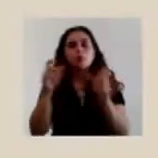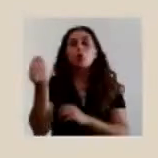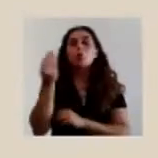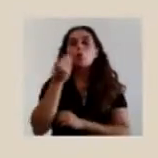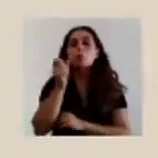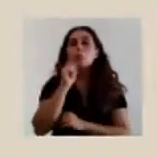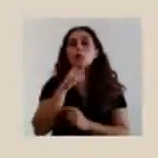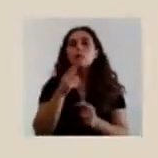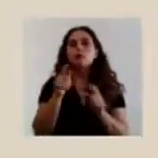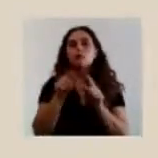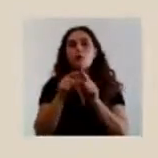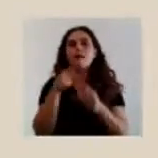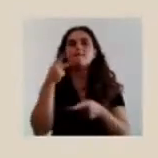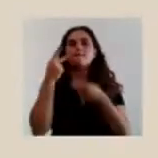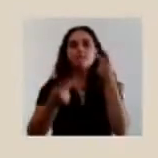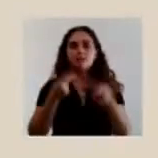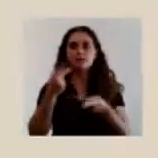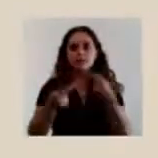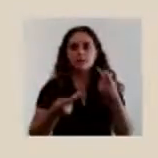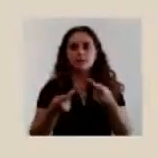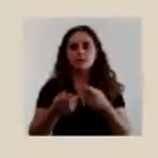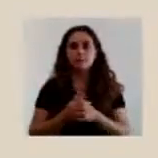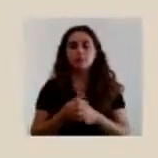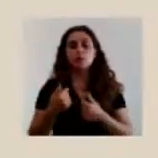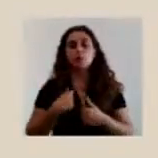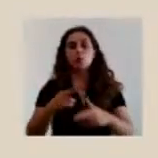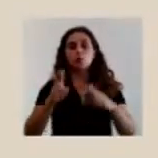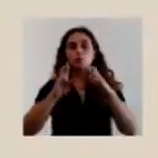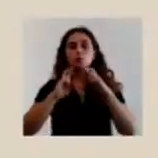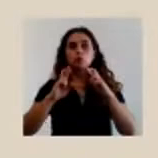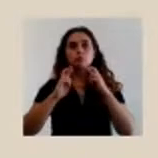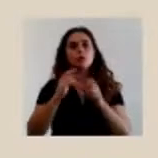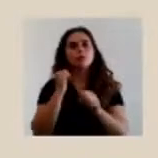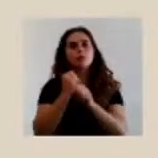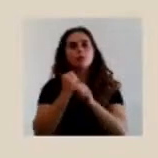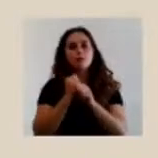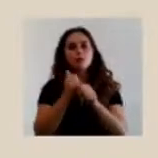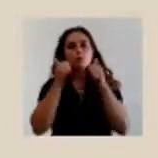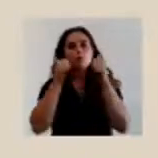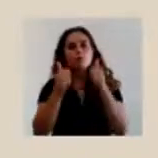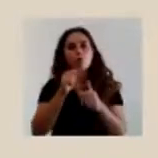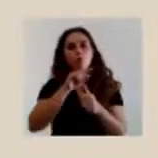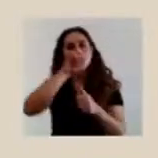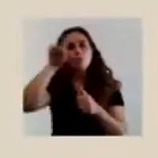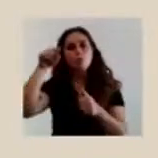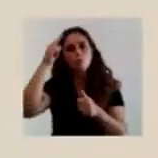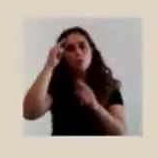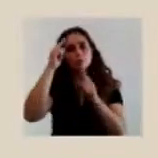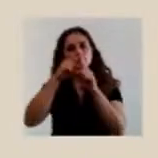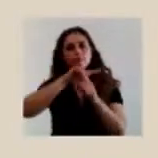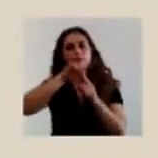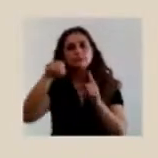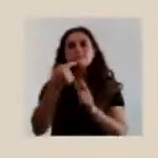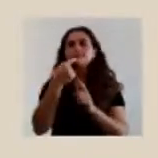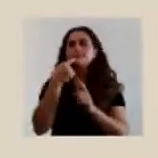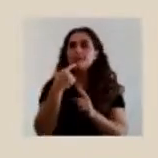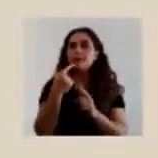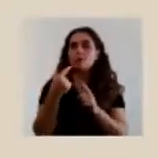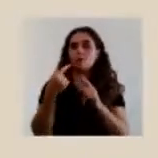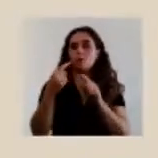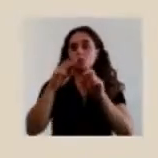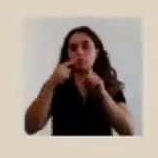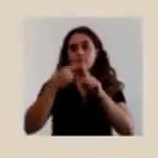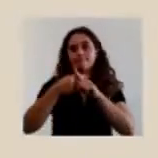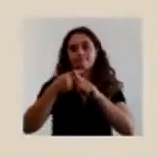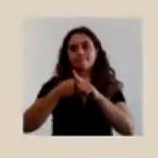we measure it in its implicit form. I hope I have done a good job in impressing upon you the importance of this subject,